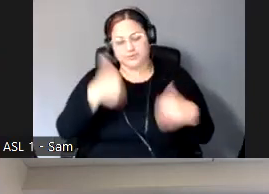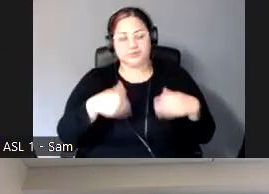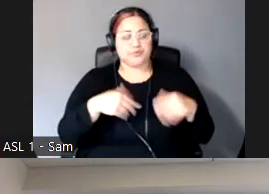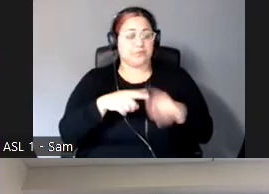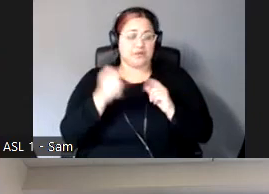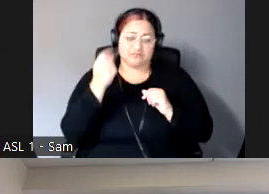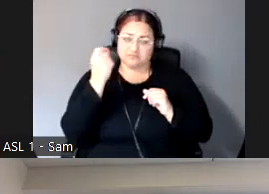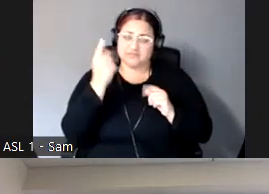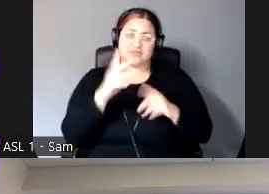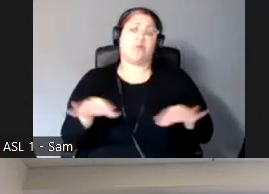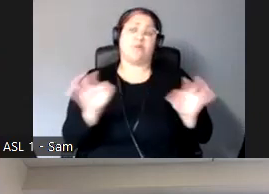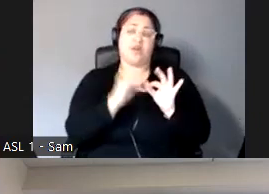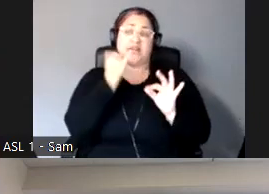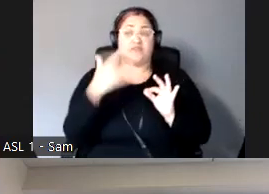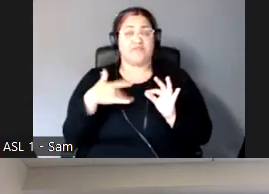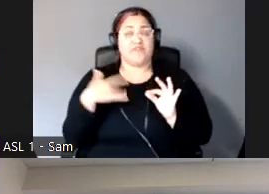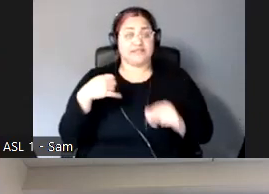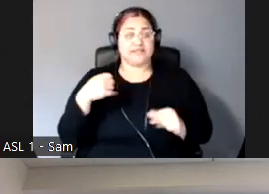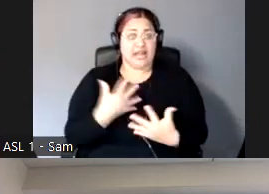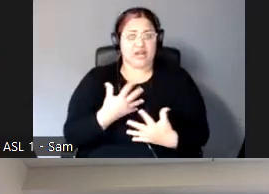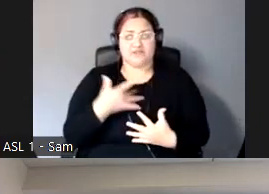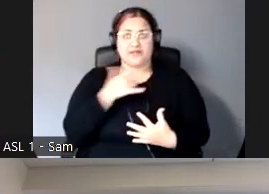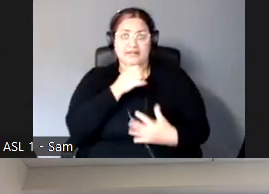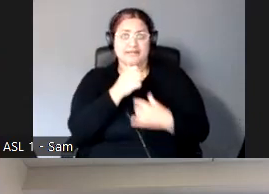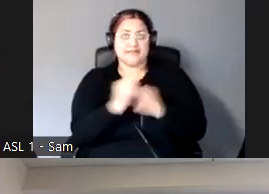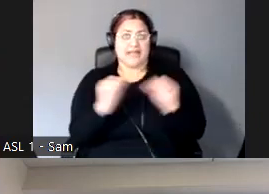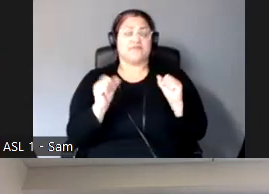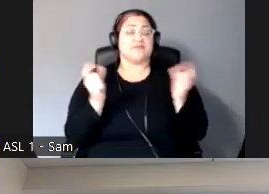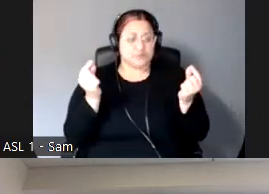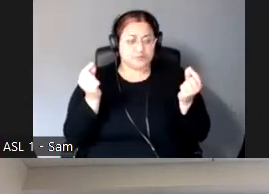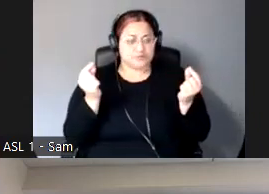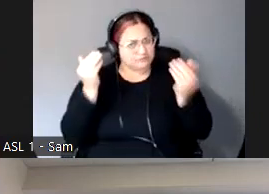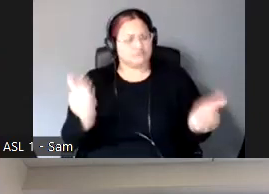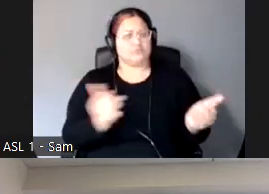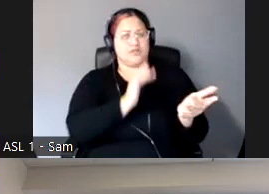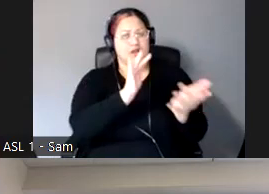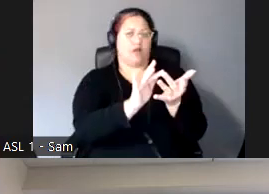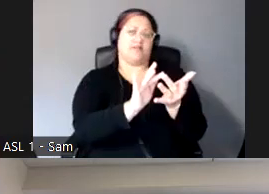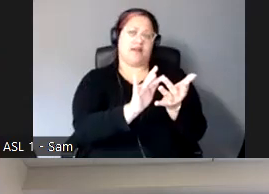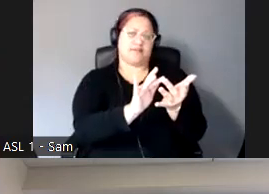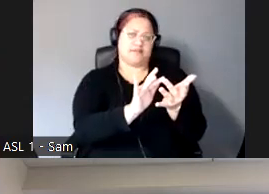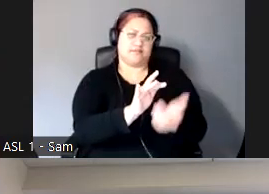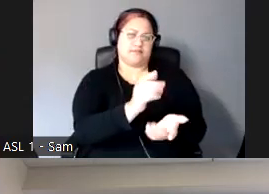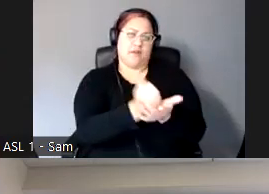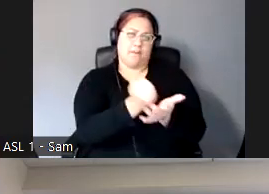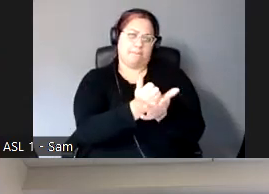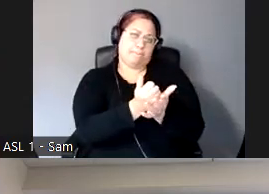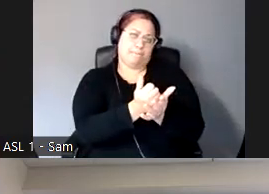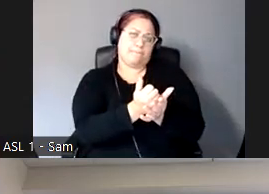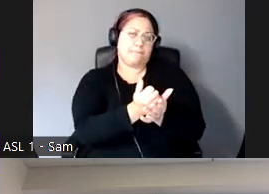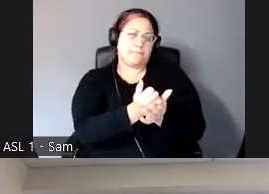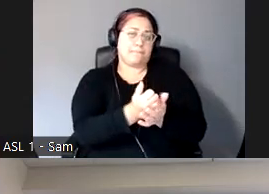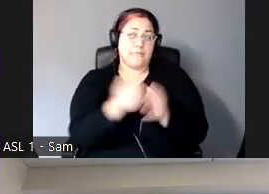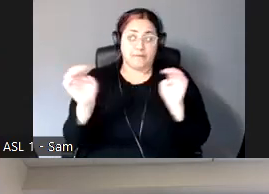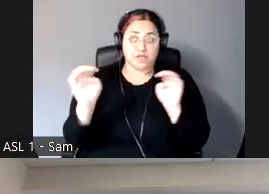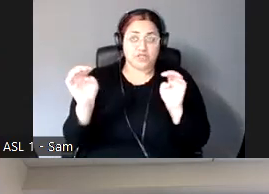or feel fearful for their safety, you know, to make sure that they do reach out for assistance, if it's an emergency, to call